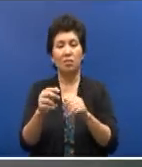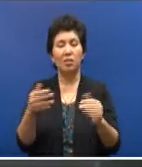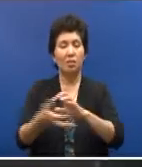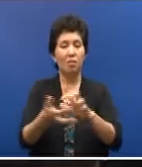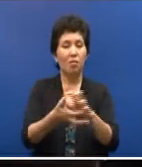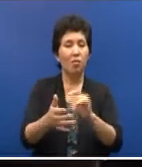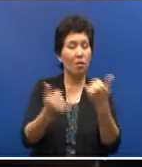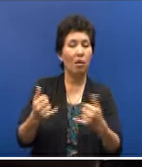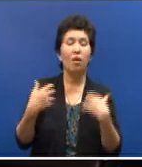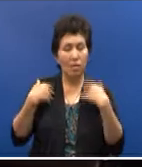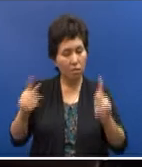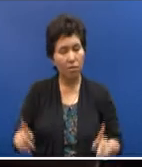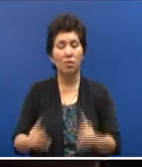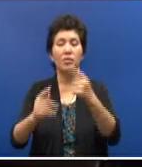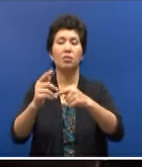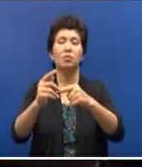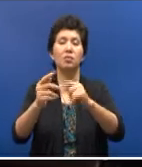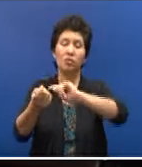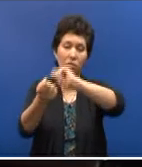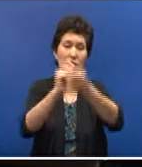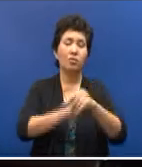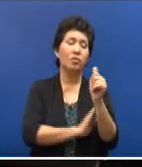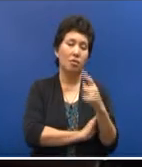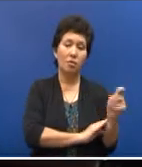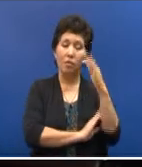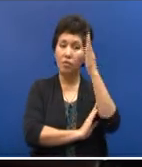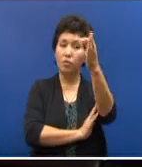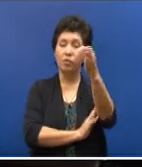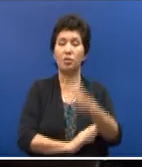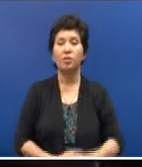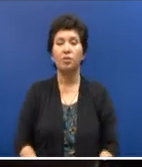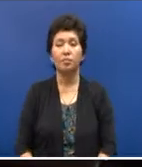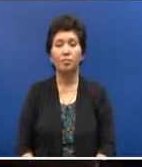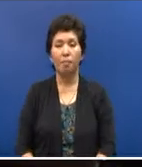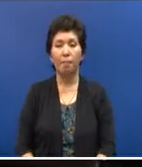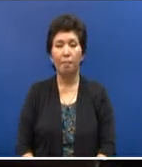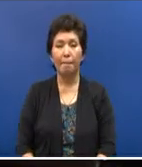a chance in order to change their future. Okay.